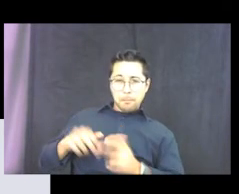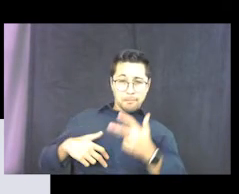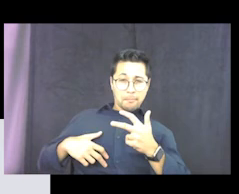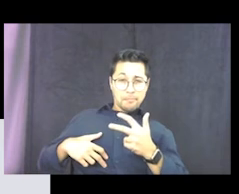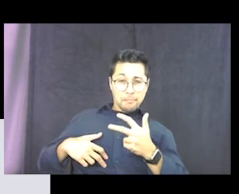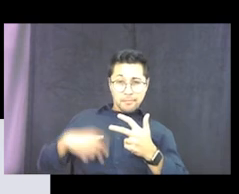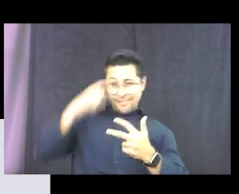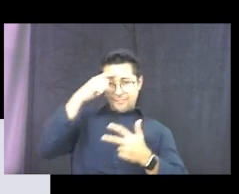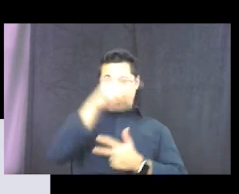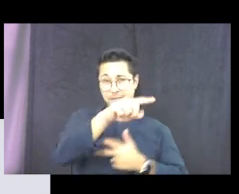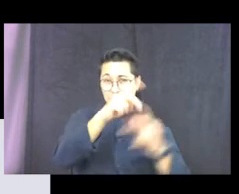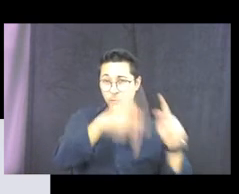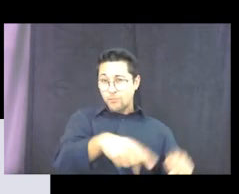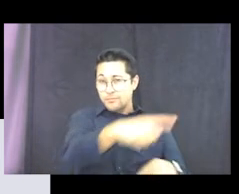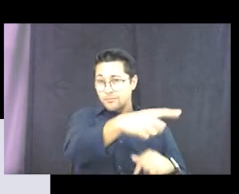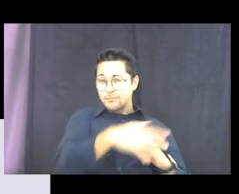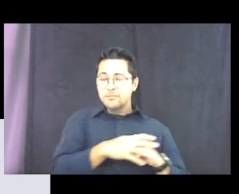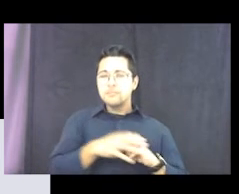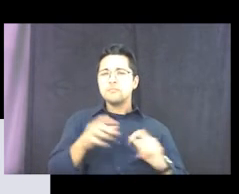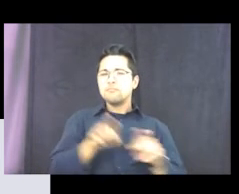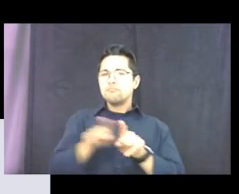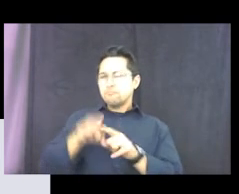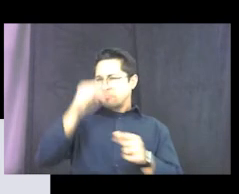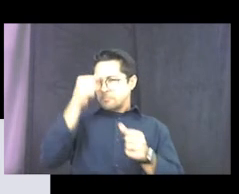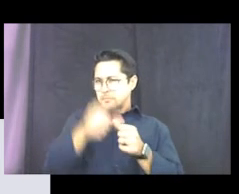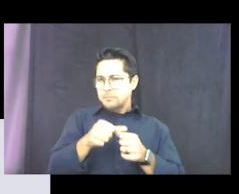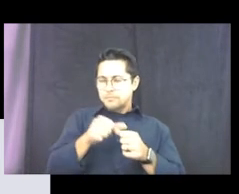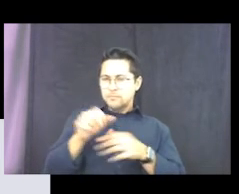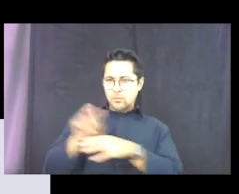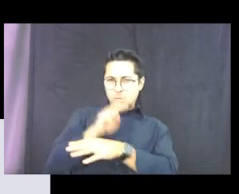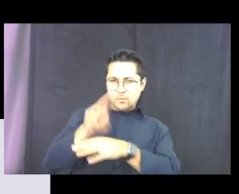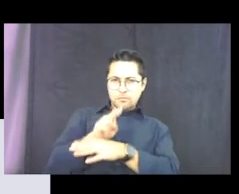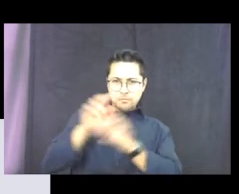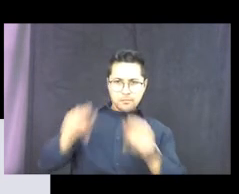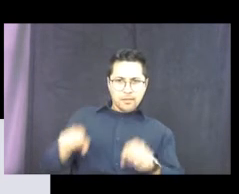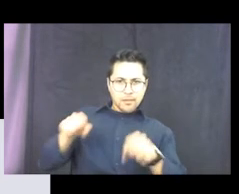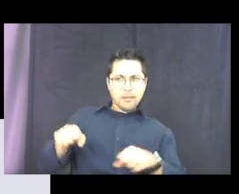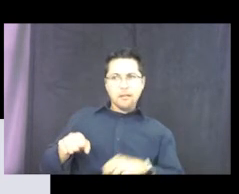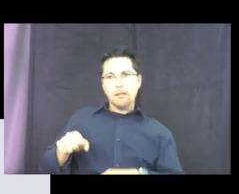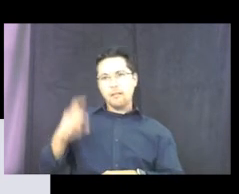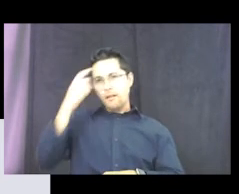that individual? Also keeping in mind that usability and cognitive load.